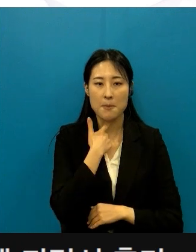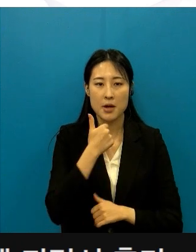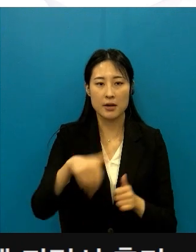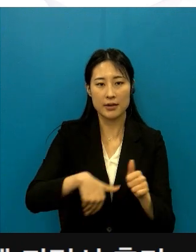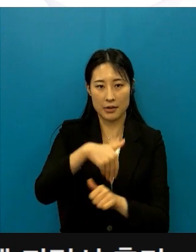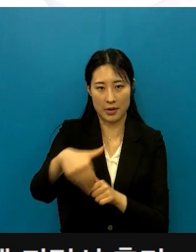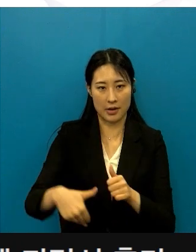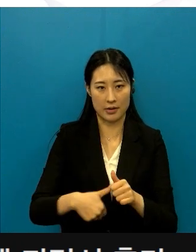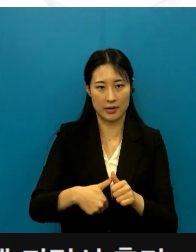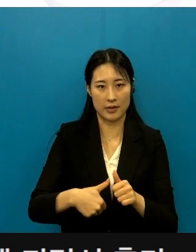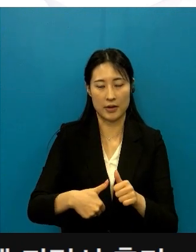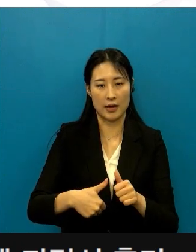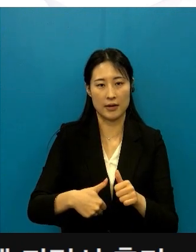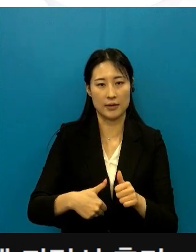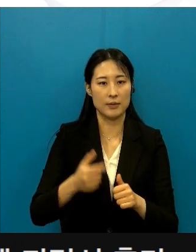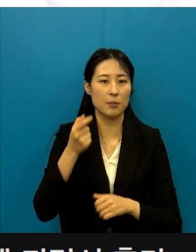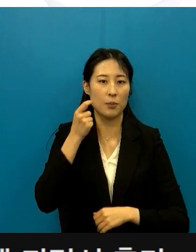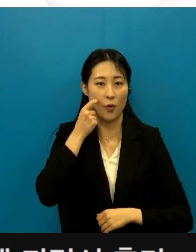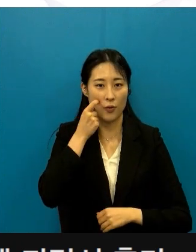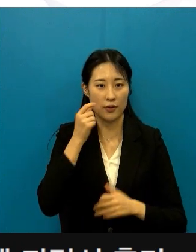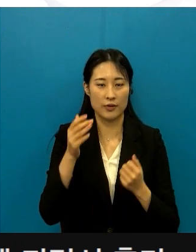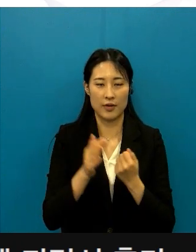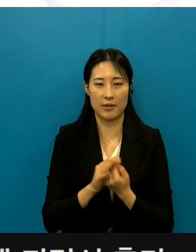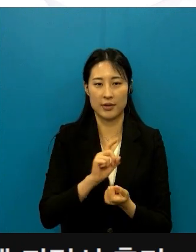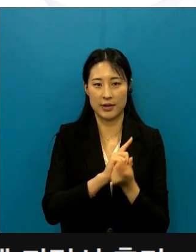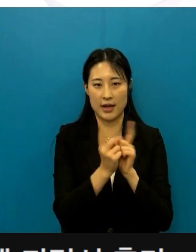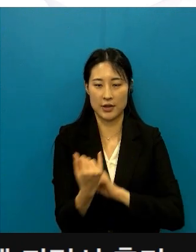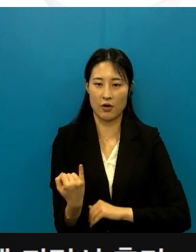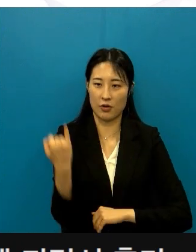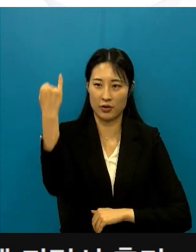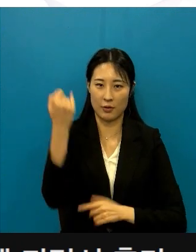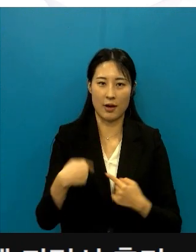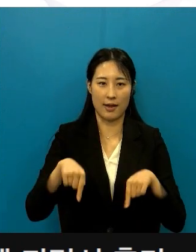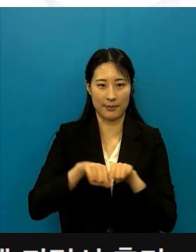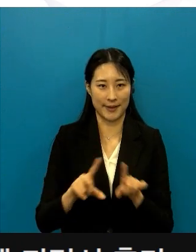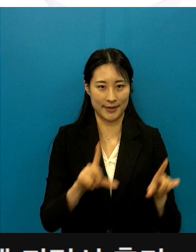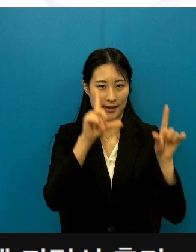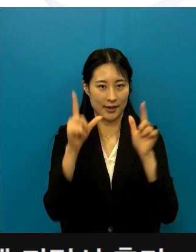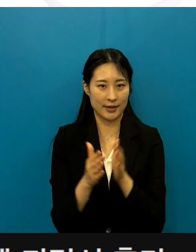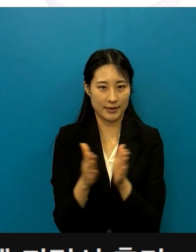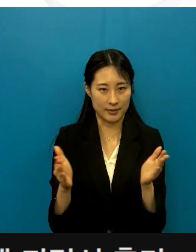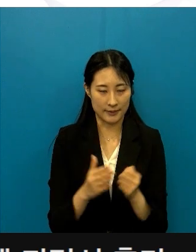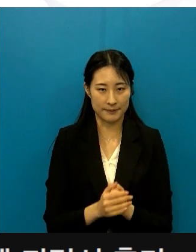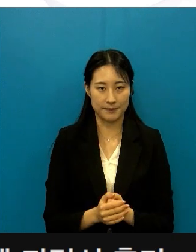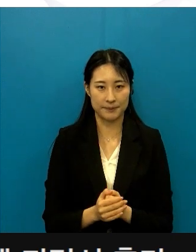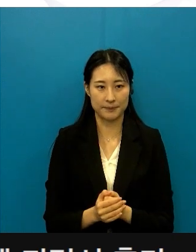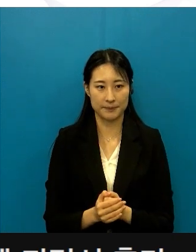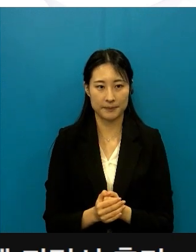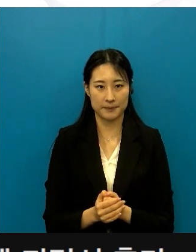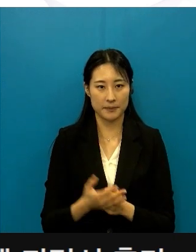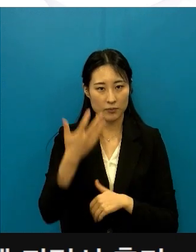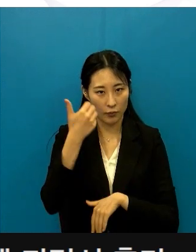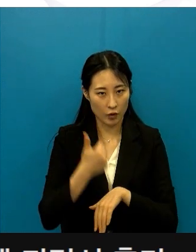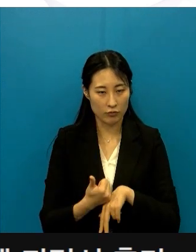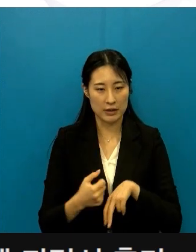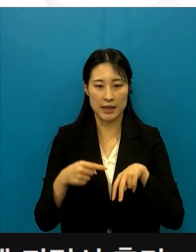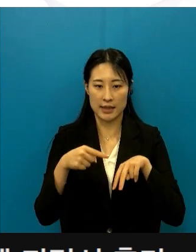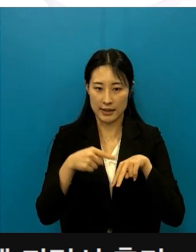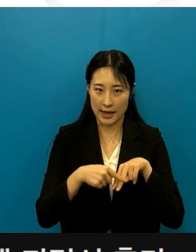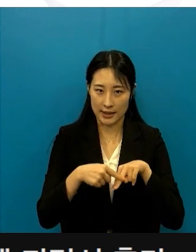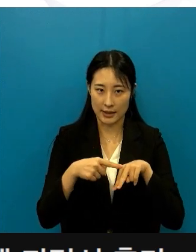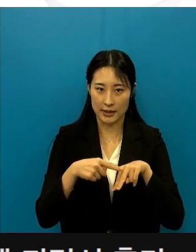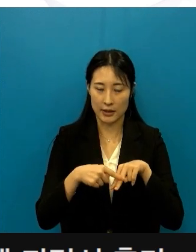family. She felt pain in her legs and arms. When the